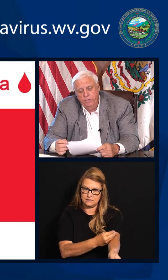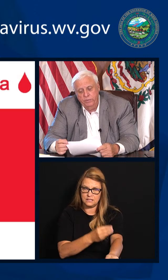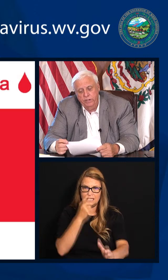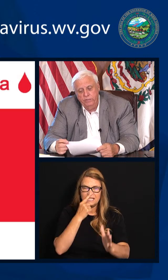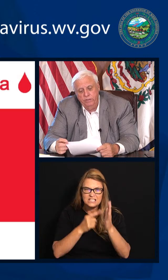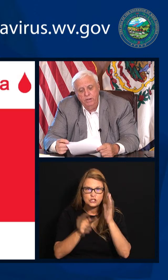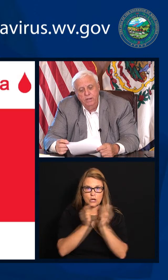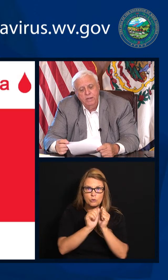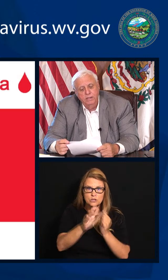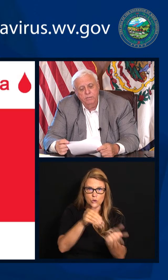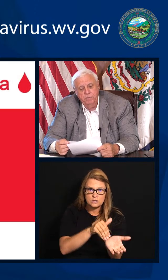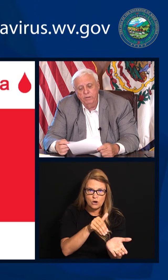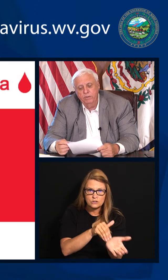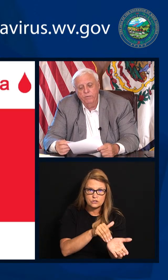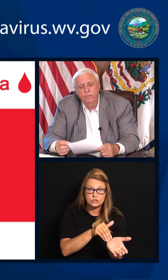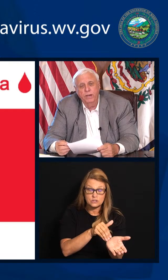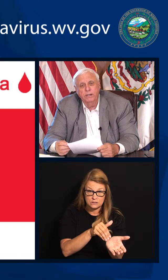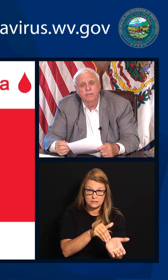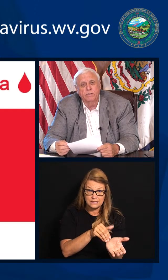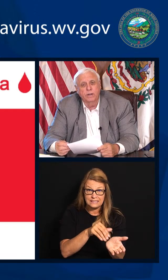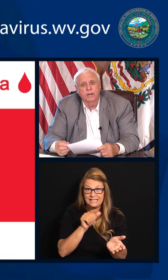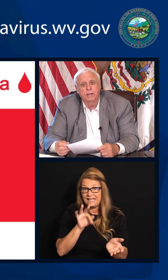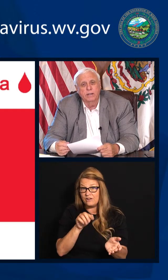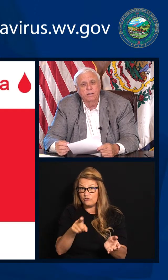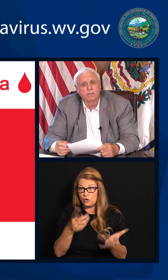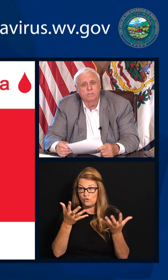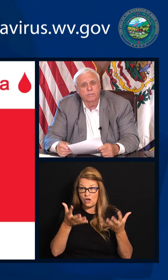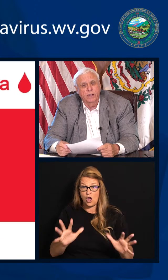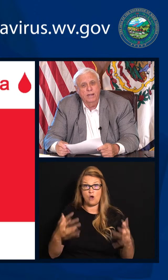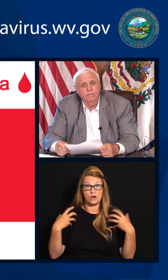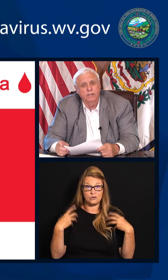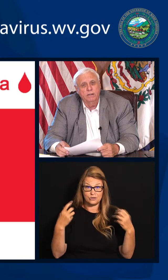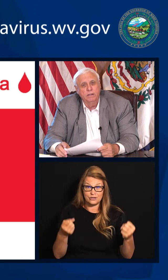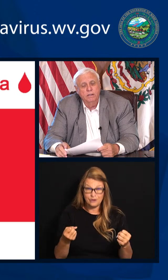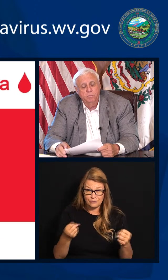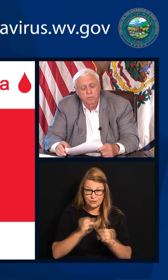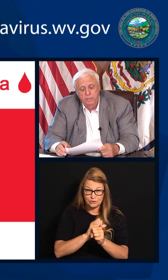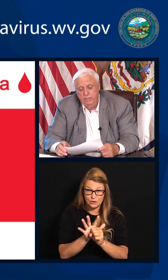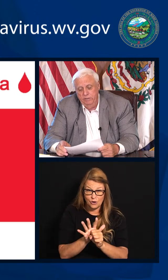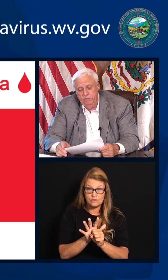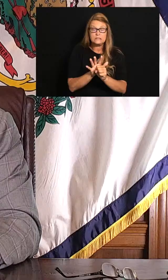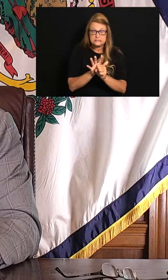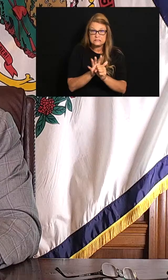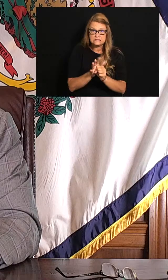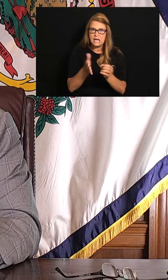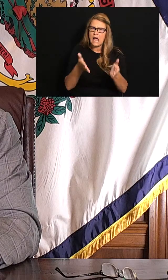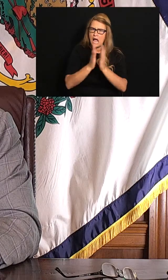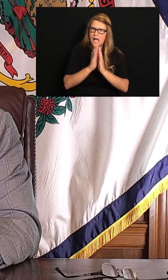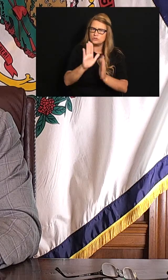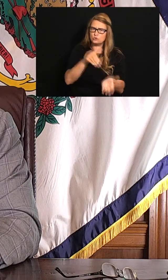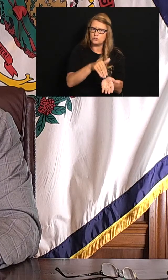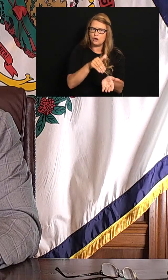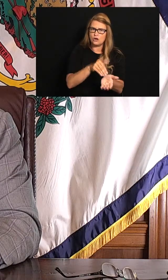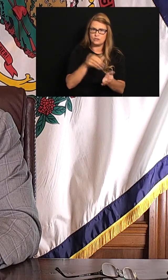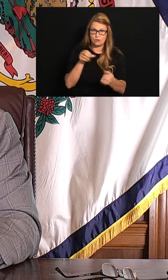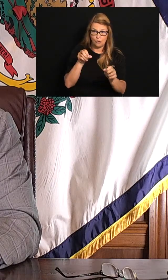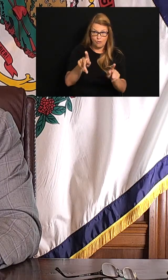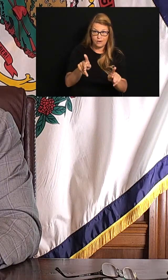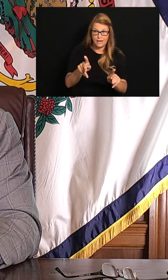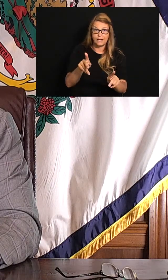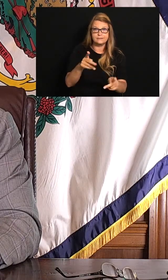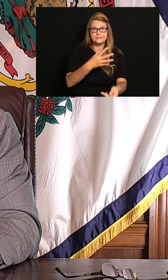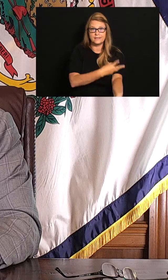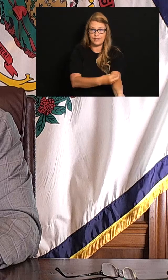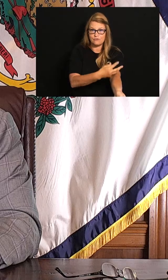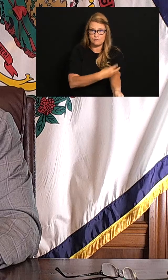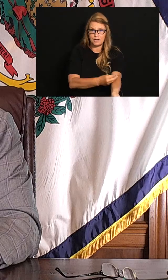with your physician, especially if you've had this dreaded killer and survived it. Please just check with your physician, and